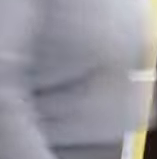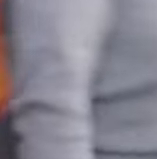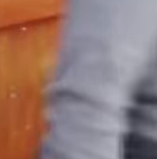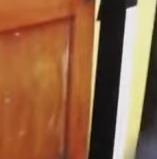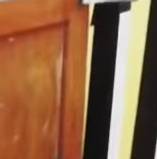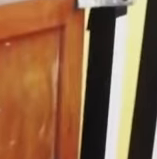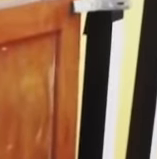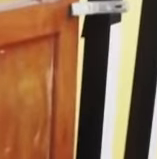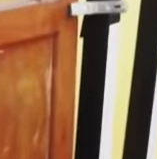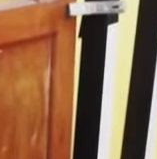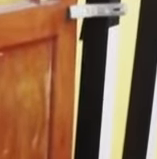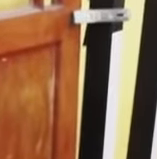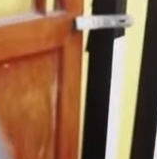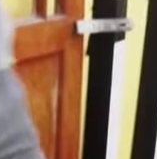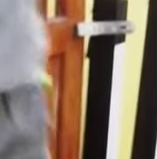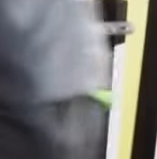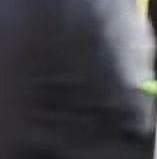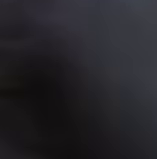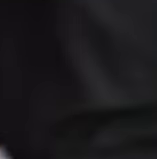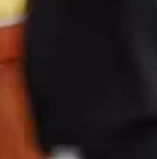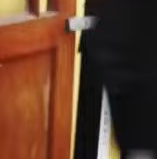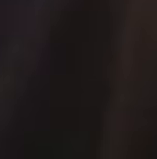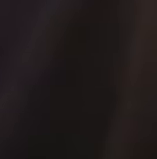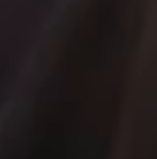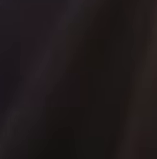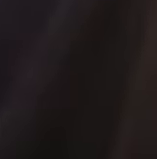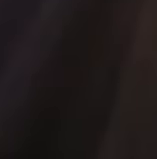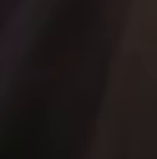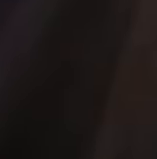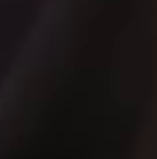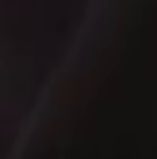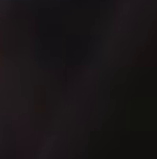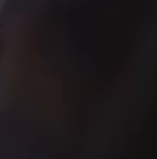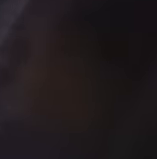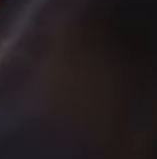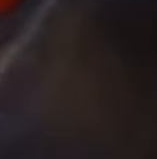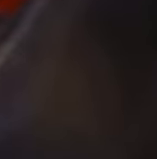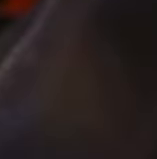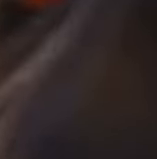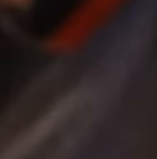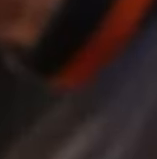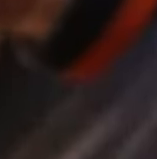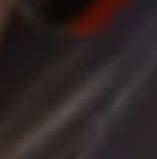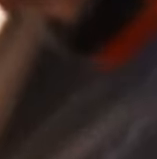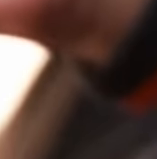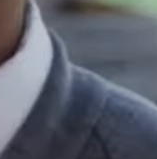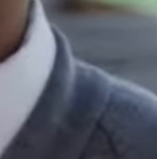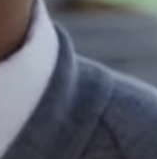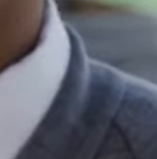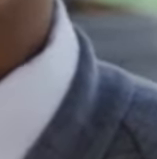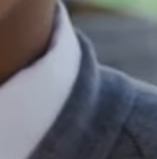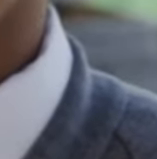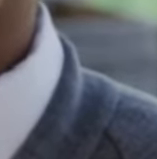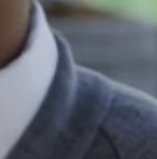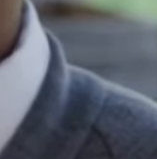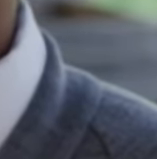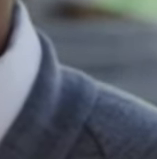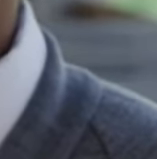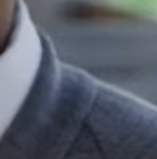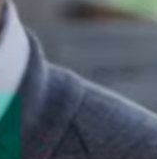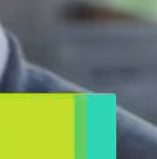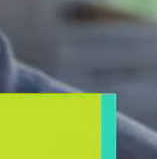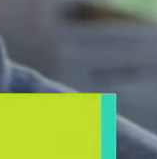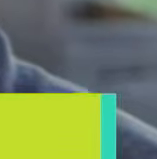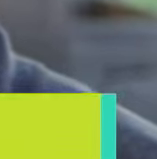health. 14-year-old Sibulele and her friends have already tested the app. The thing that I like about the app, it is